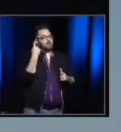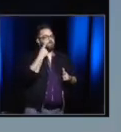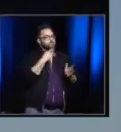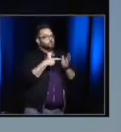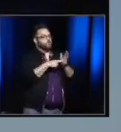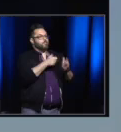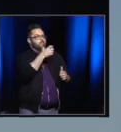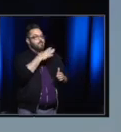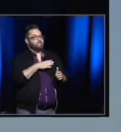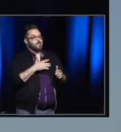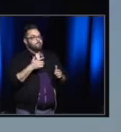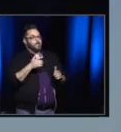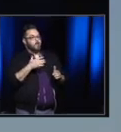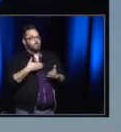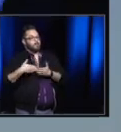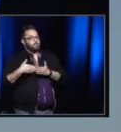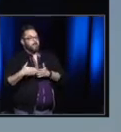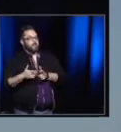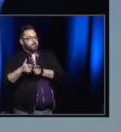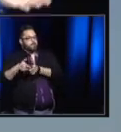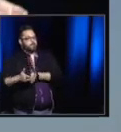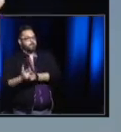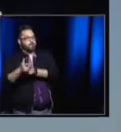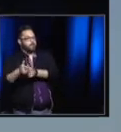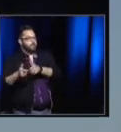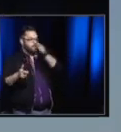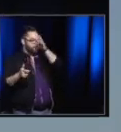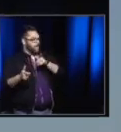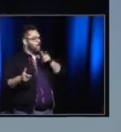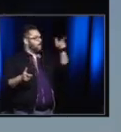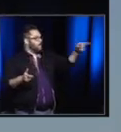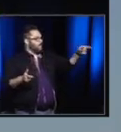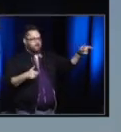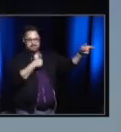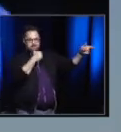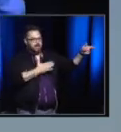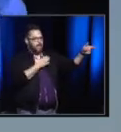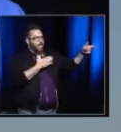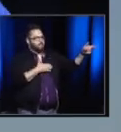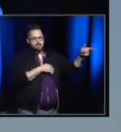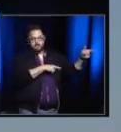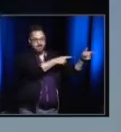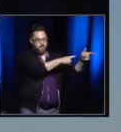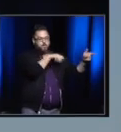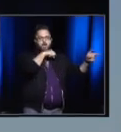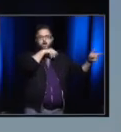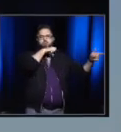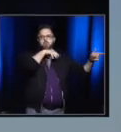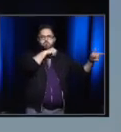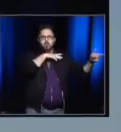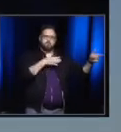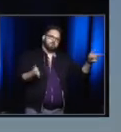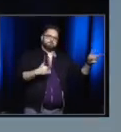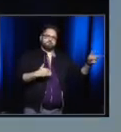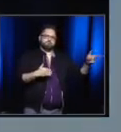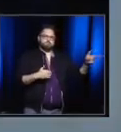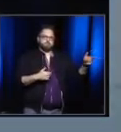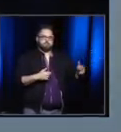by, and her calf are by one male, the other male's a bit away. He's not happy about it, so he's going to threaten her with a head jerk and a crack